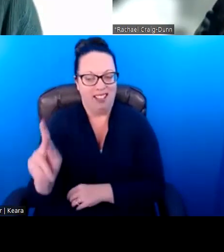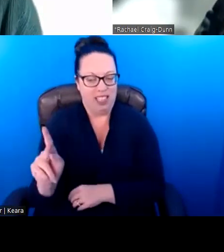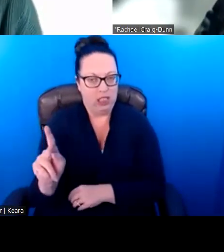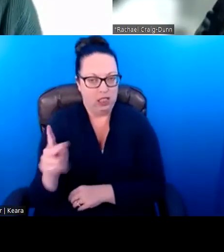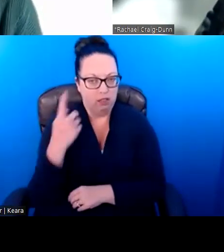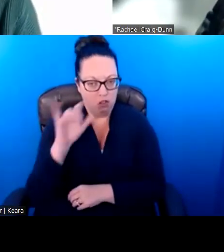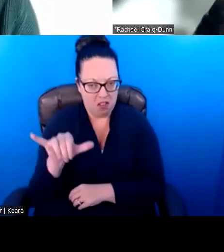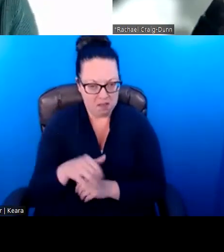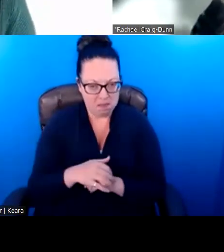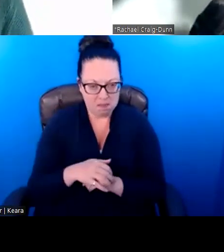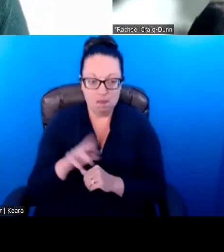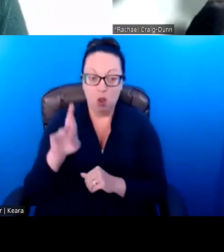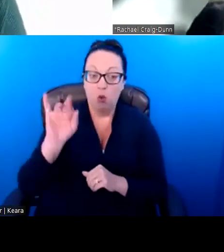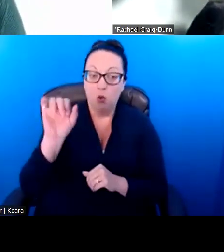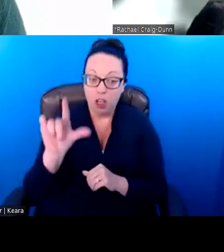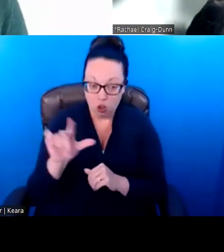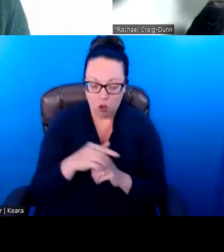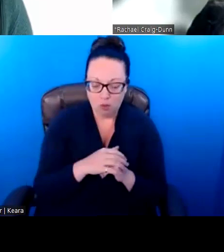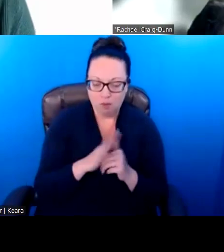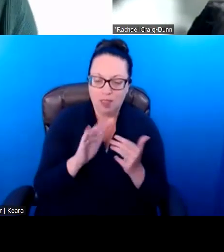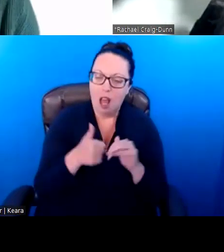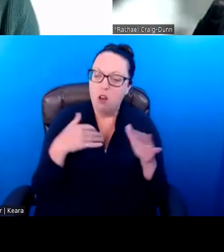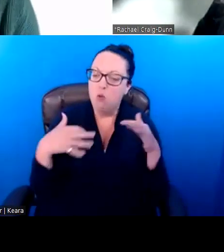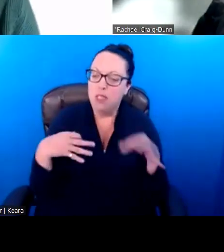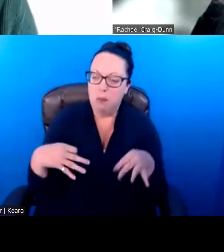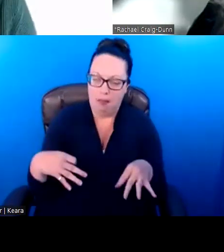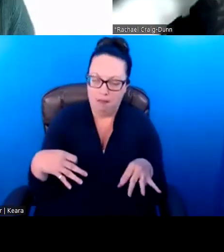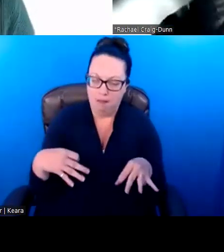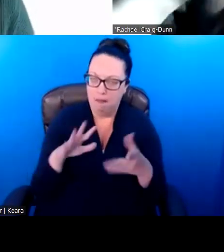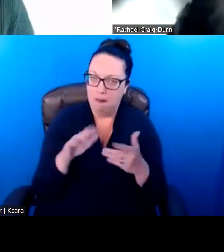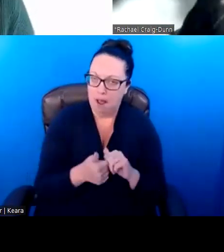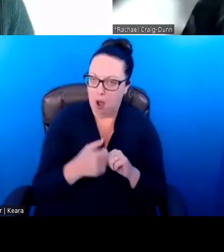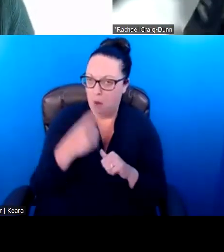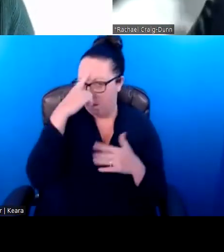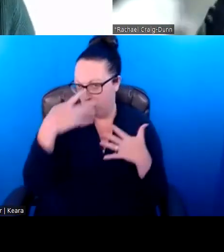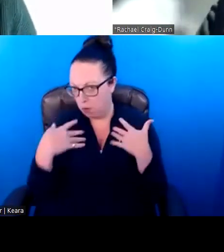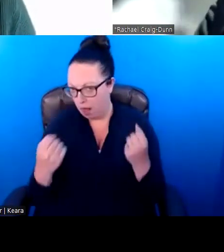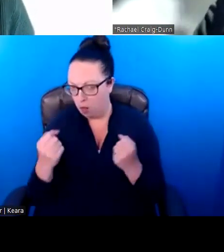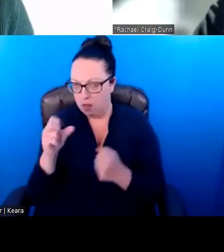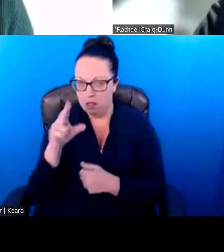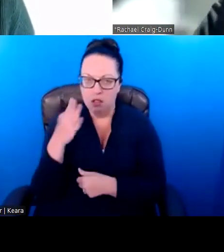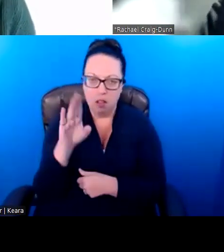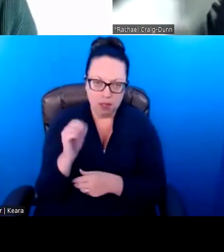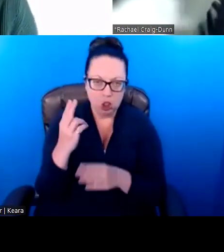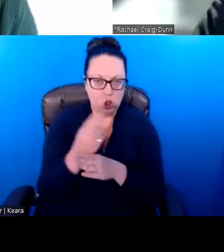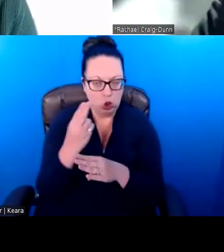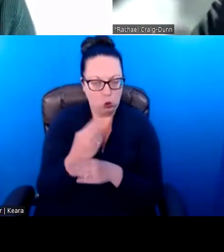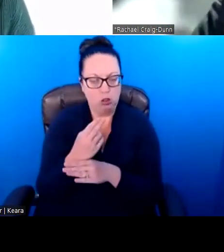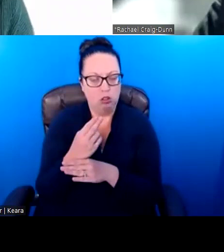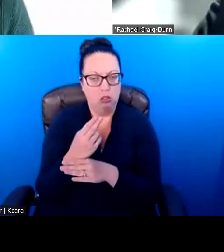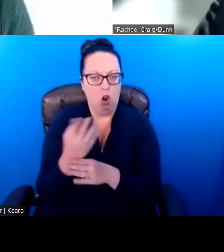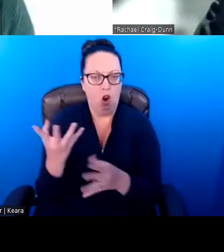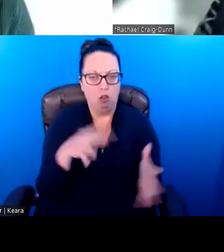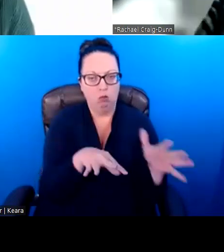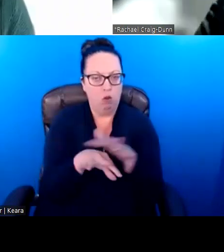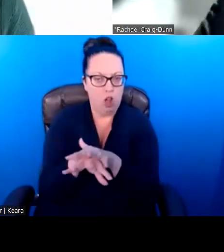So Rachel, how do you explain to families how mental health and substance use challenges are interrelated?